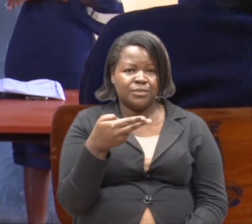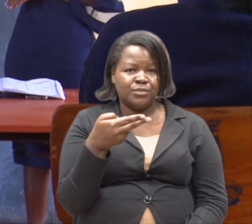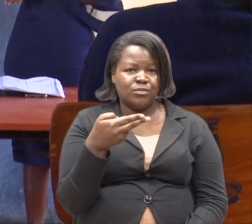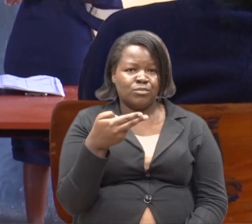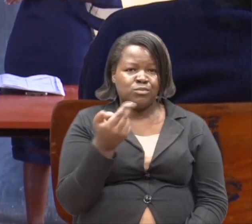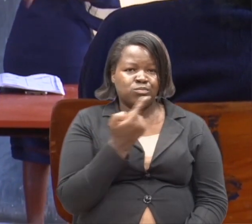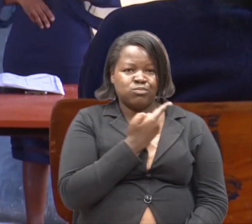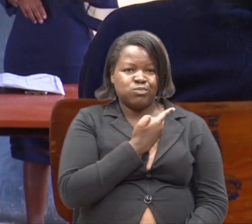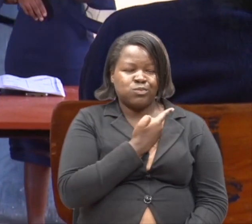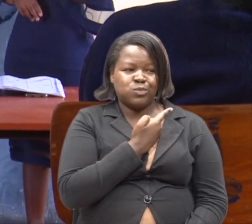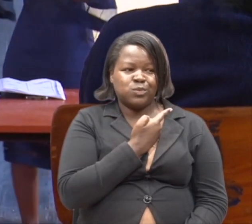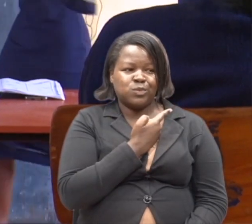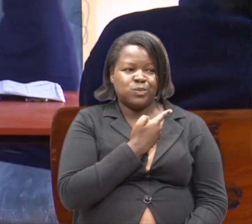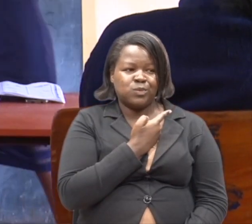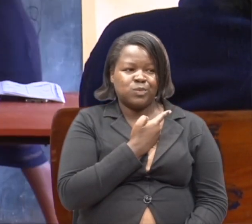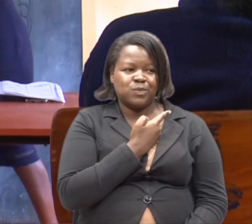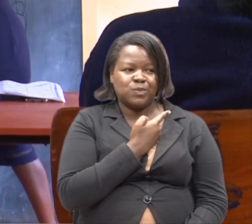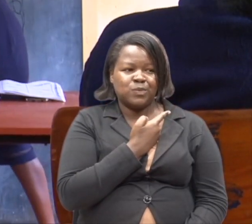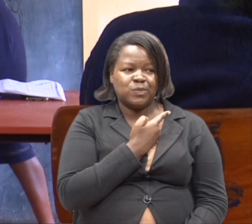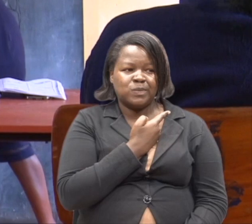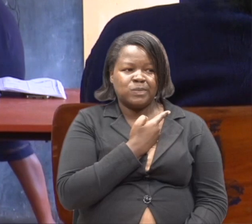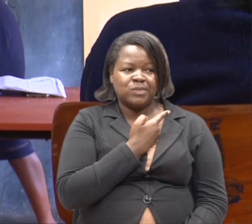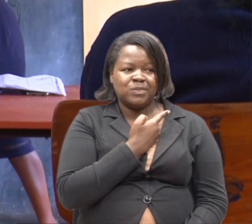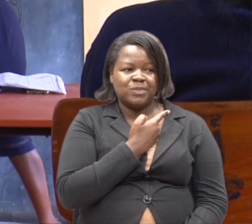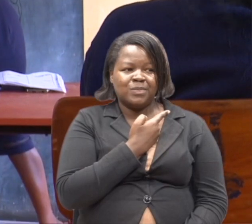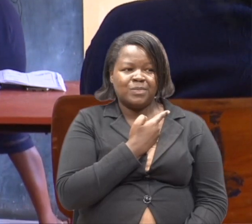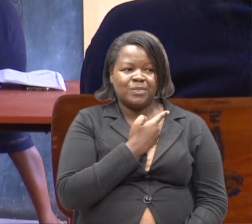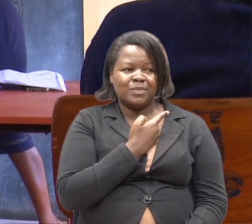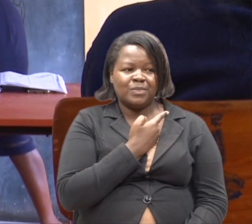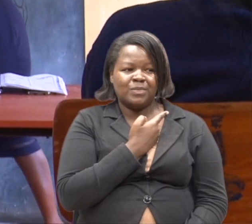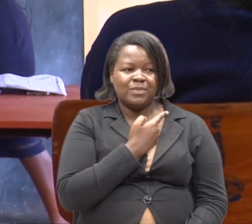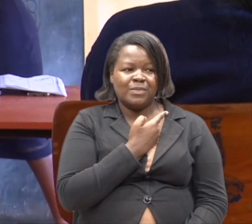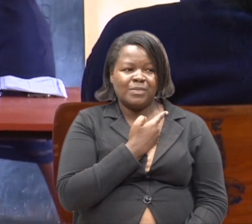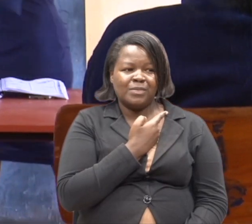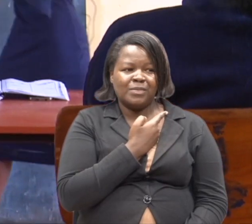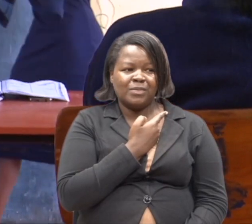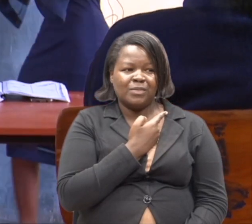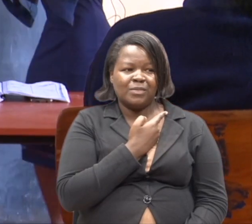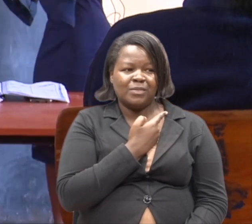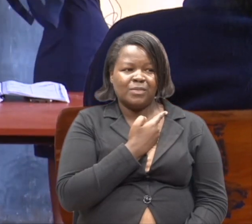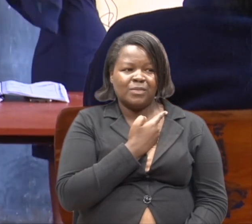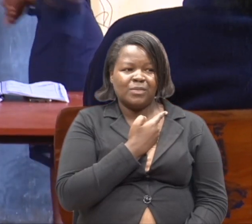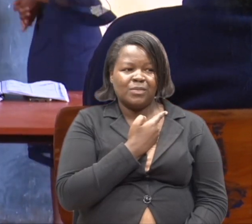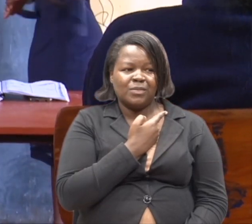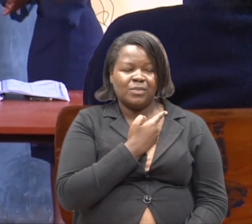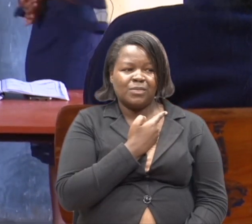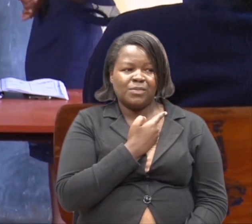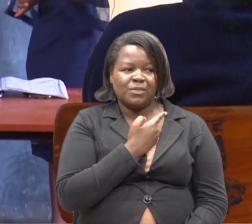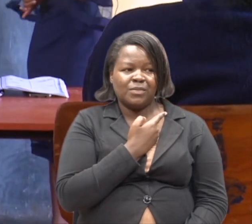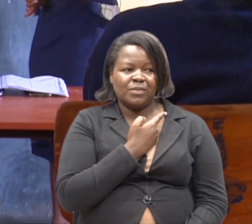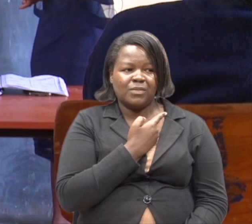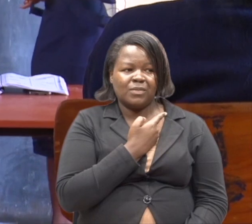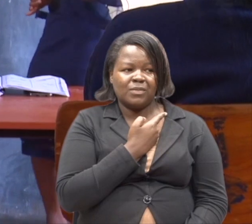H. H. H. Why is it this way? It must be like this. Okay. sense has to be clear. Okay.